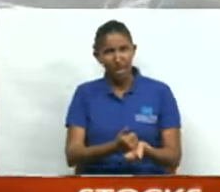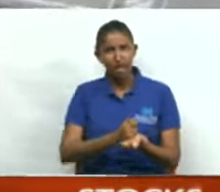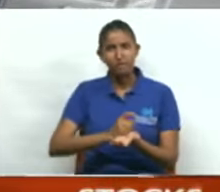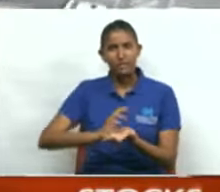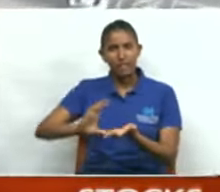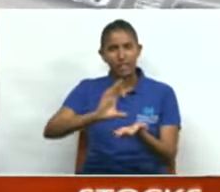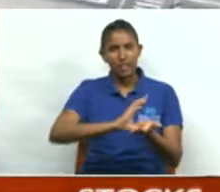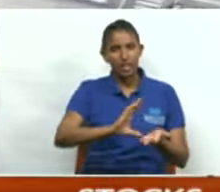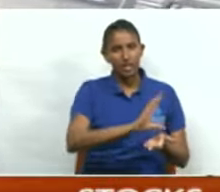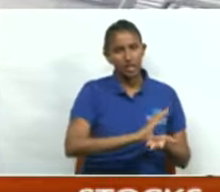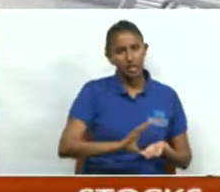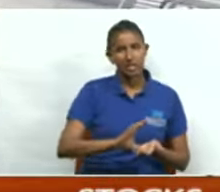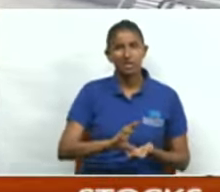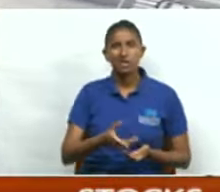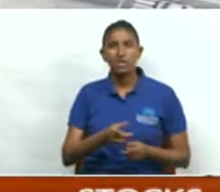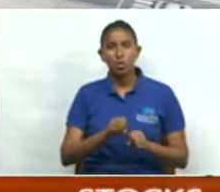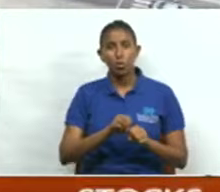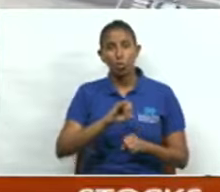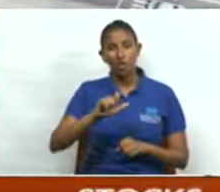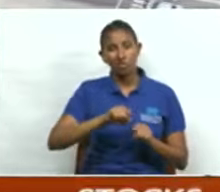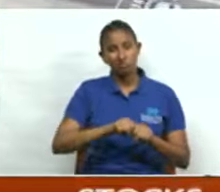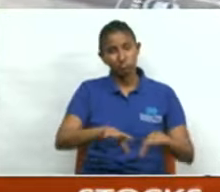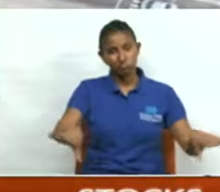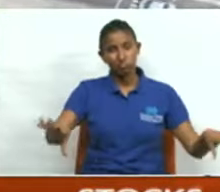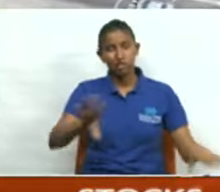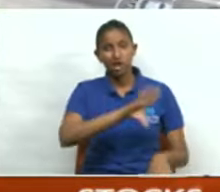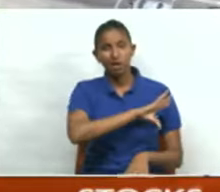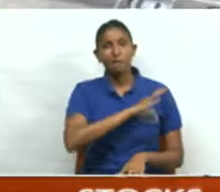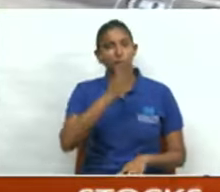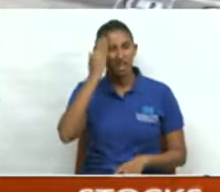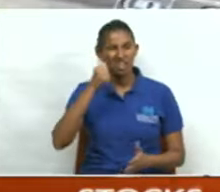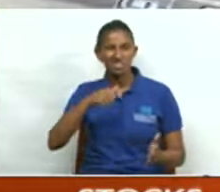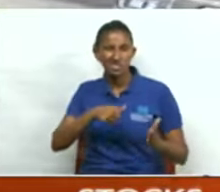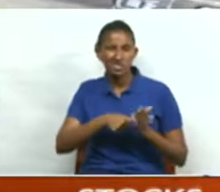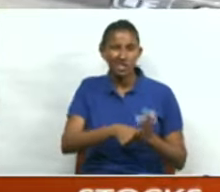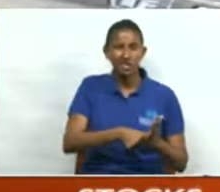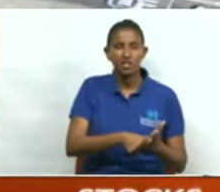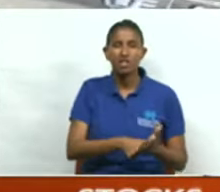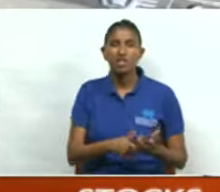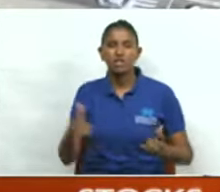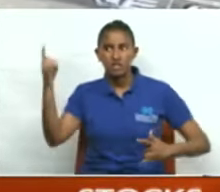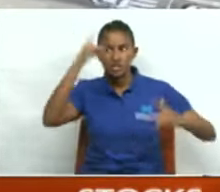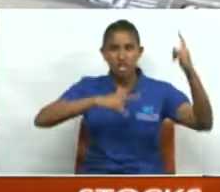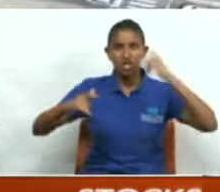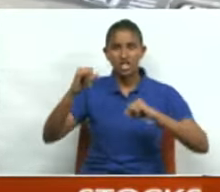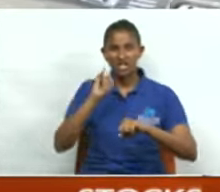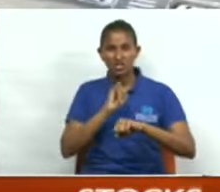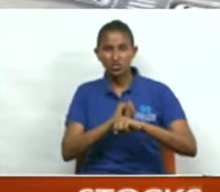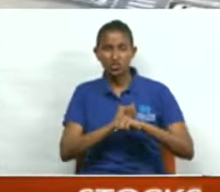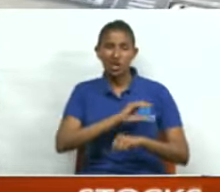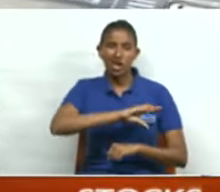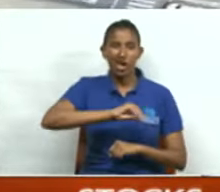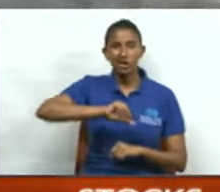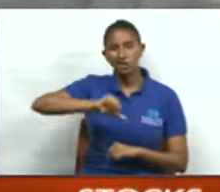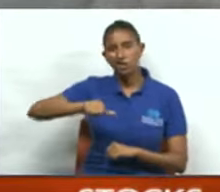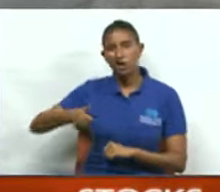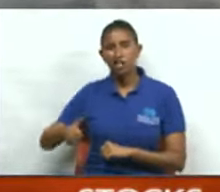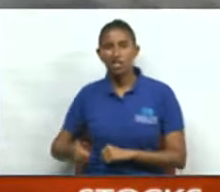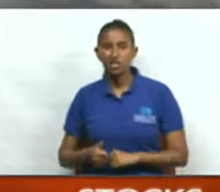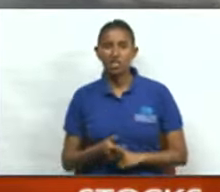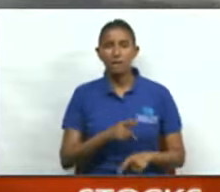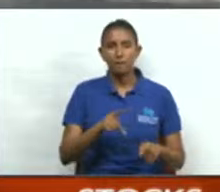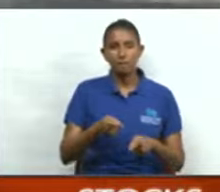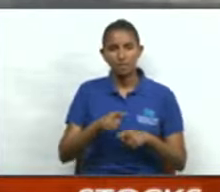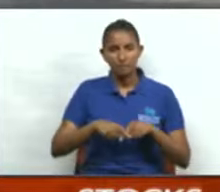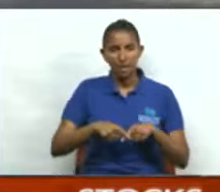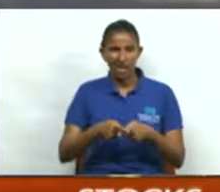and threatened the local tourism industry. In a letter addressed to Prime Minister Dr. Keith Rowley, the executive president of CAF, Sergio